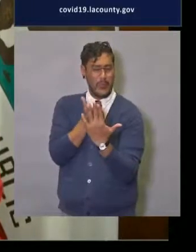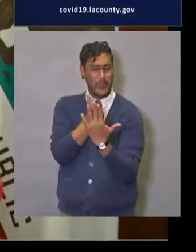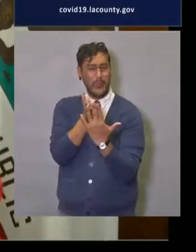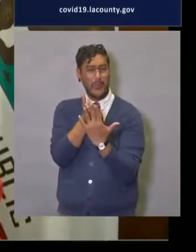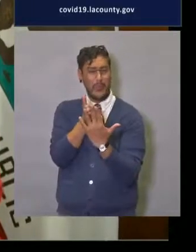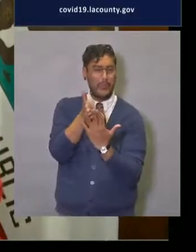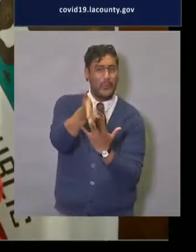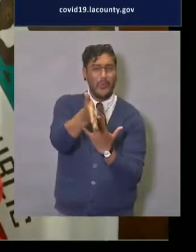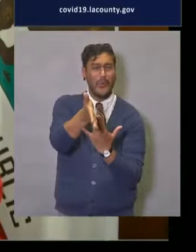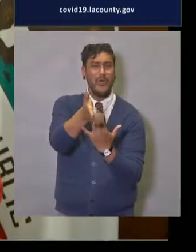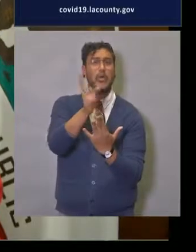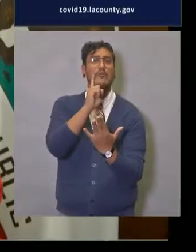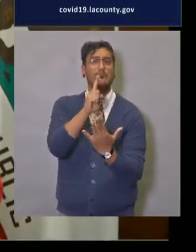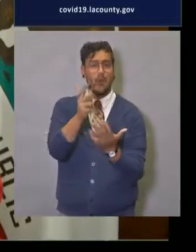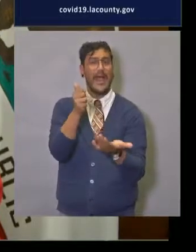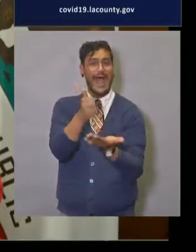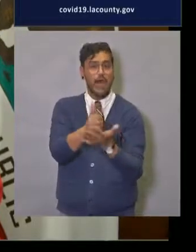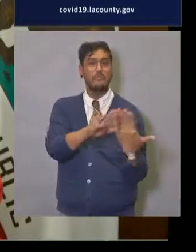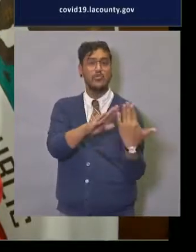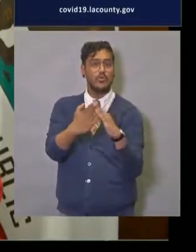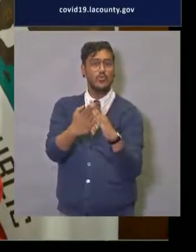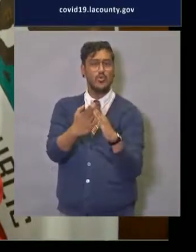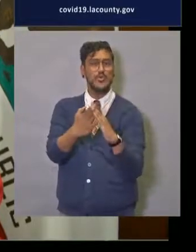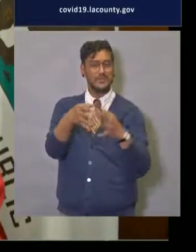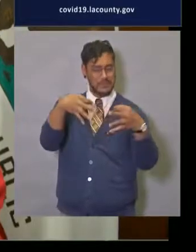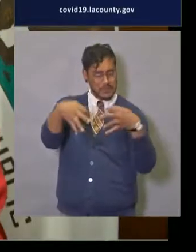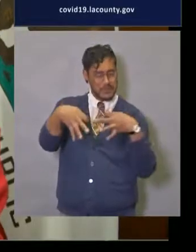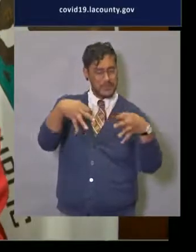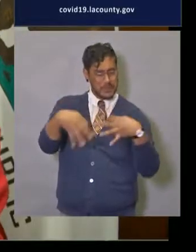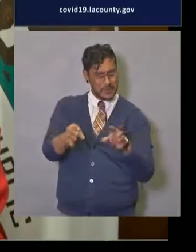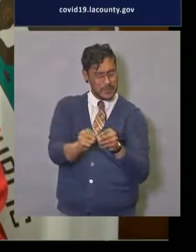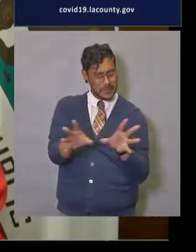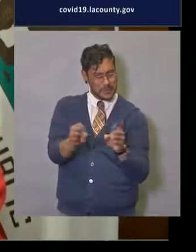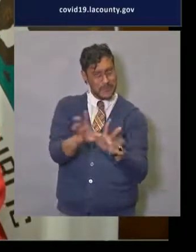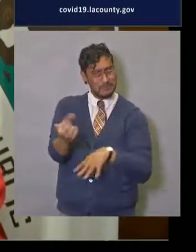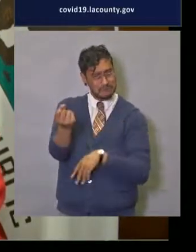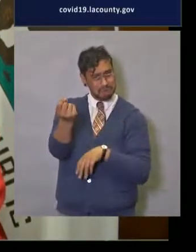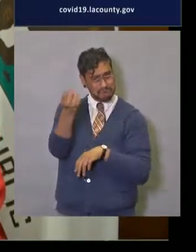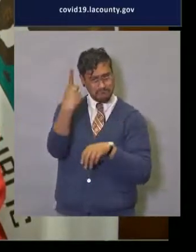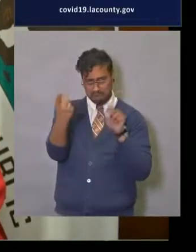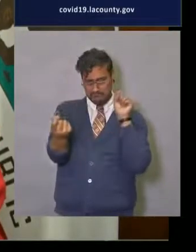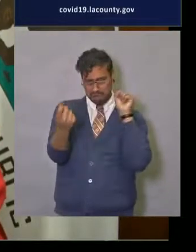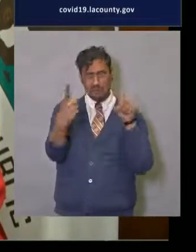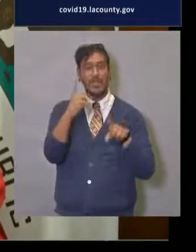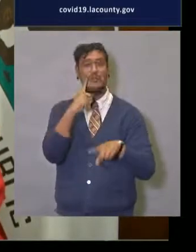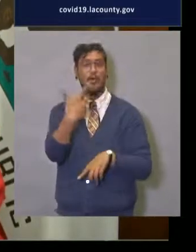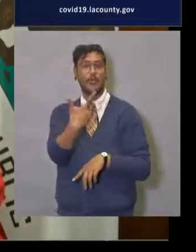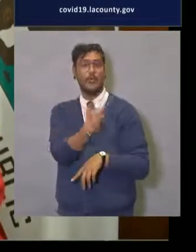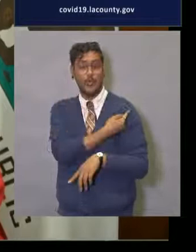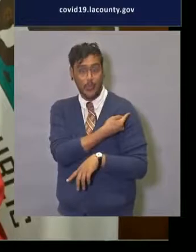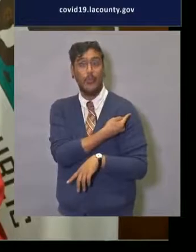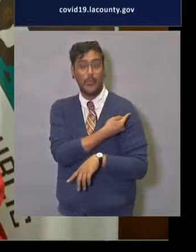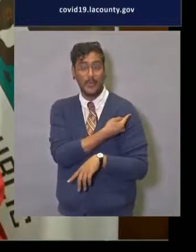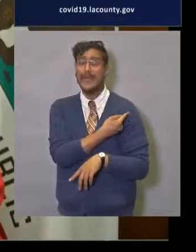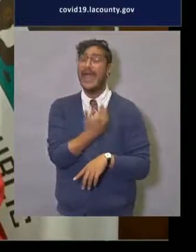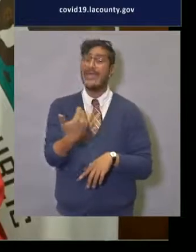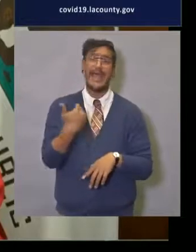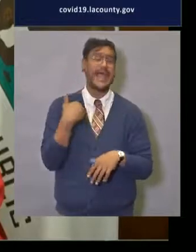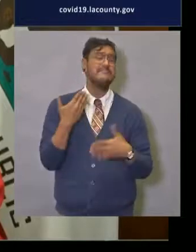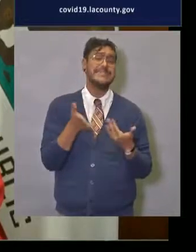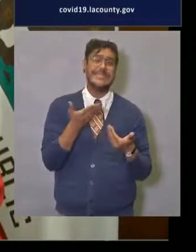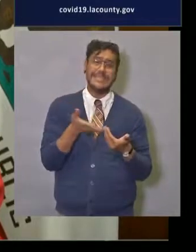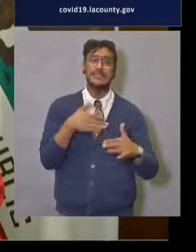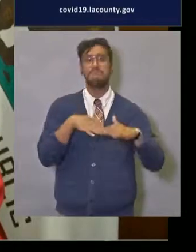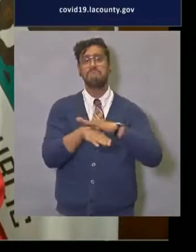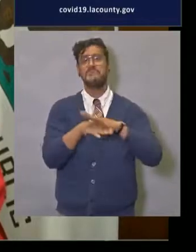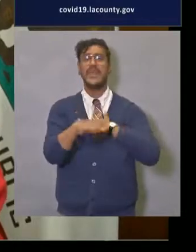our communities that have been the hardest hit, and to make sure that vaccines are available at the places they use and trust for their